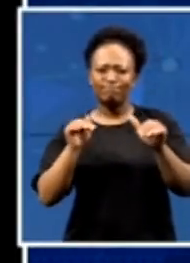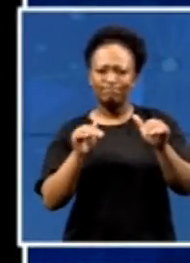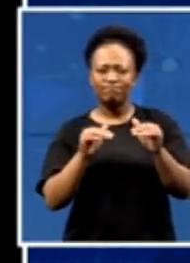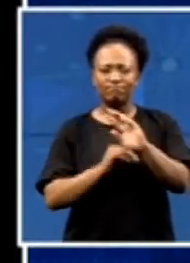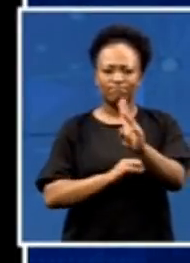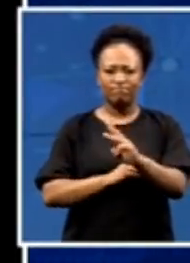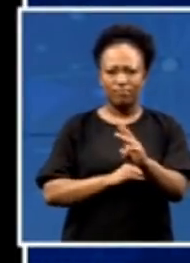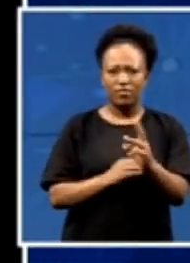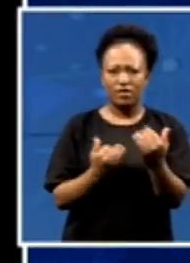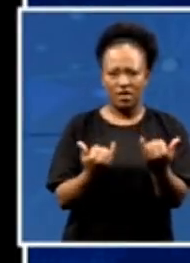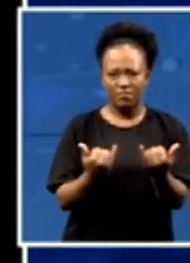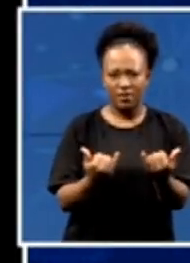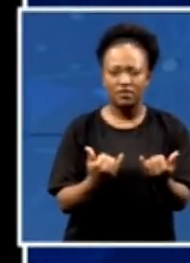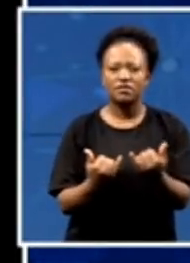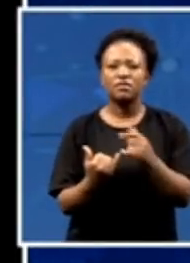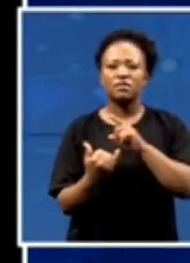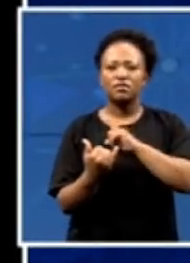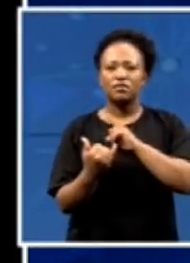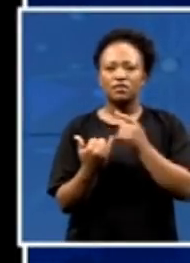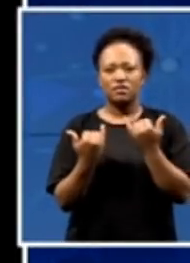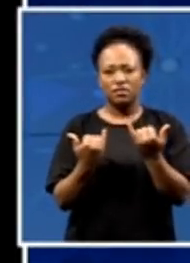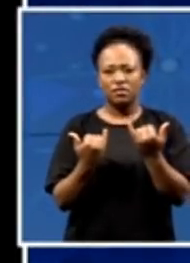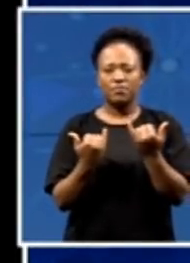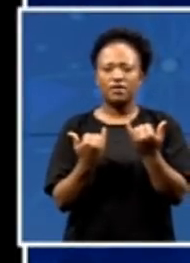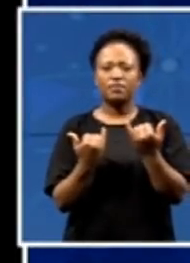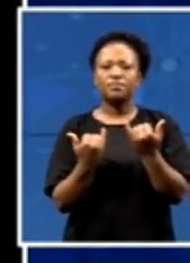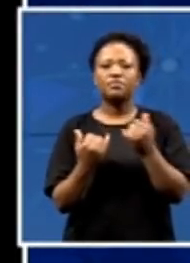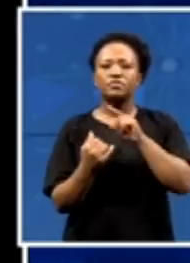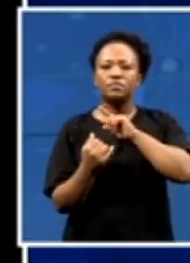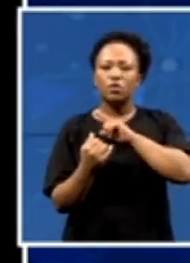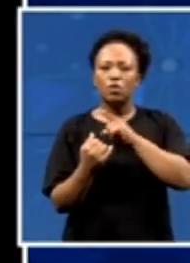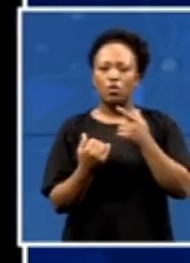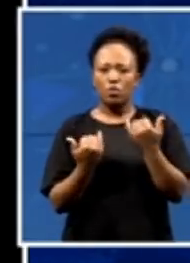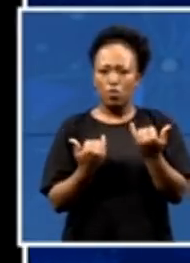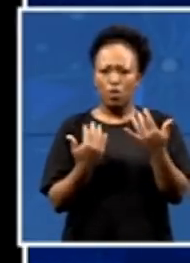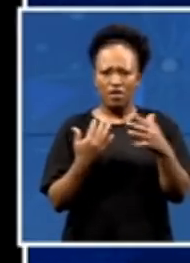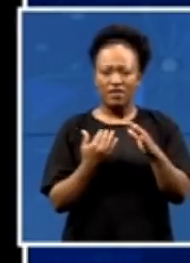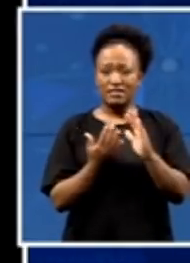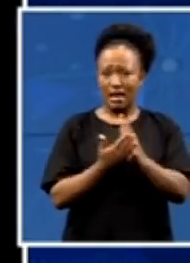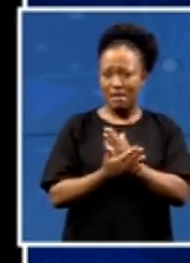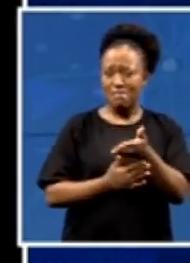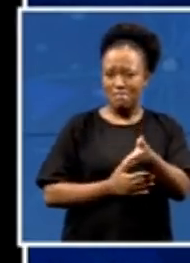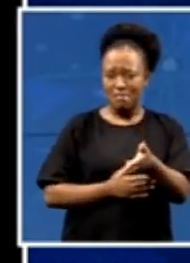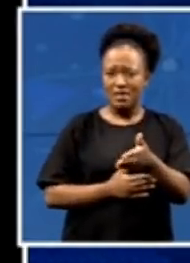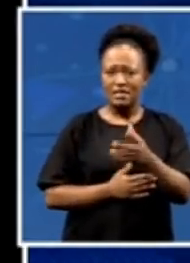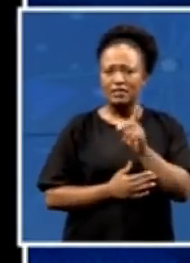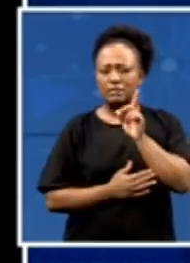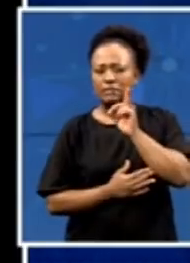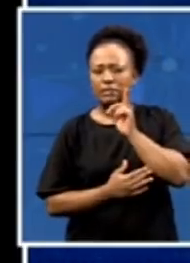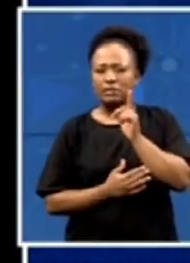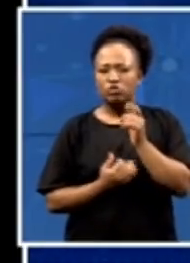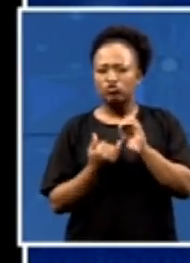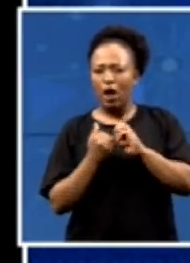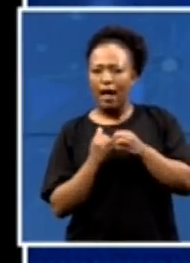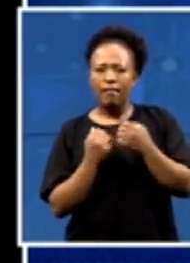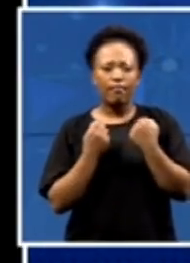danger ahead, because there are those who are trying their luck to pass through to the other side.